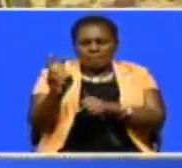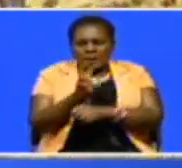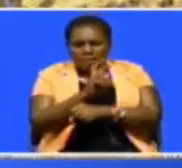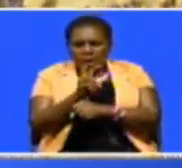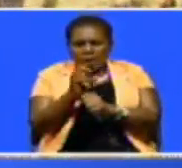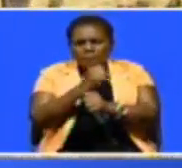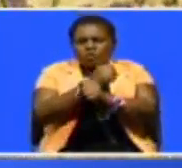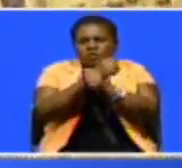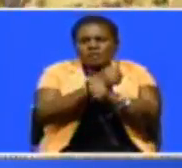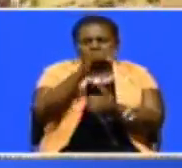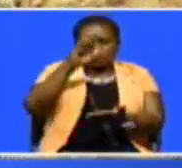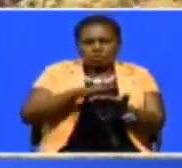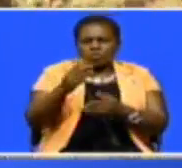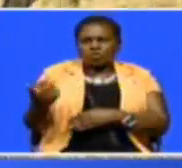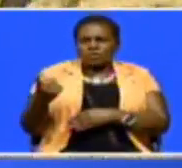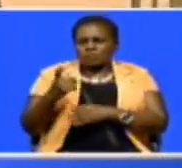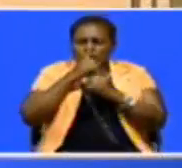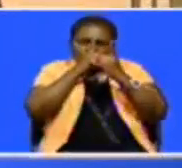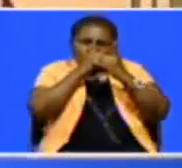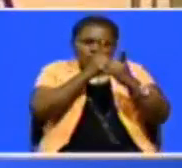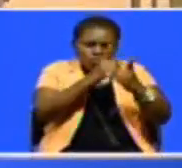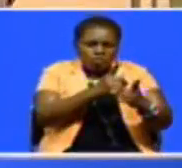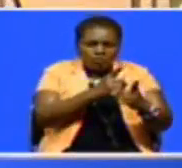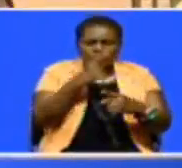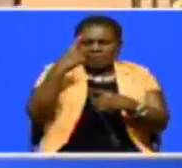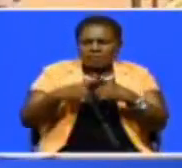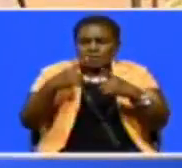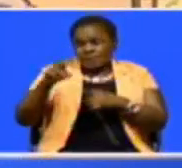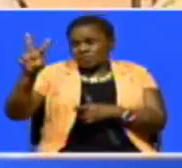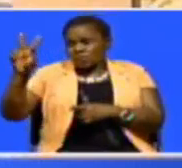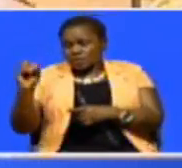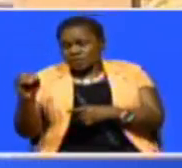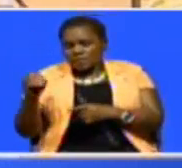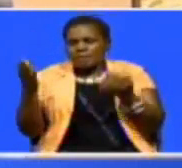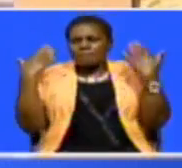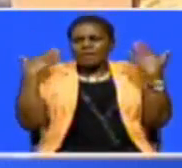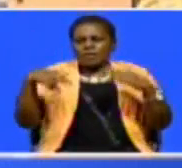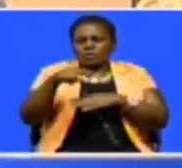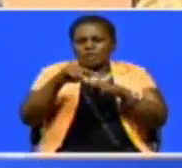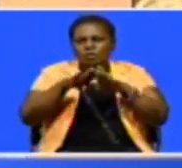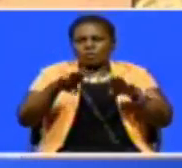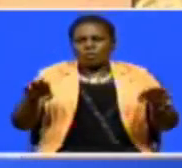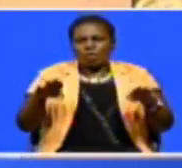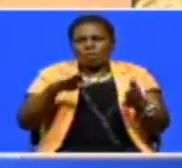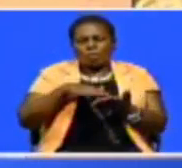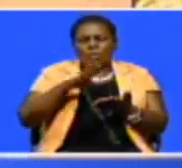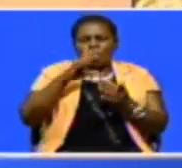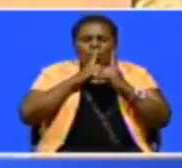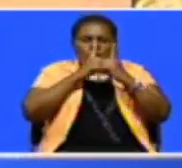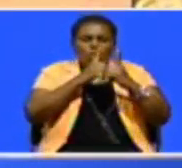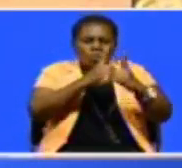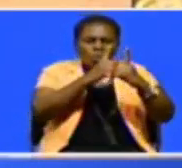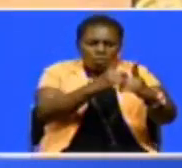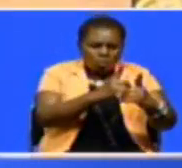habitat, and reducing demand for its horn. For over two decades, the Meru National Park has been on the path to increase the population of